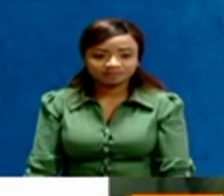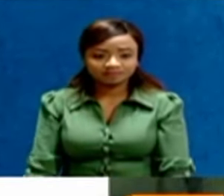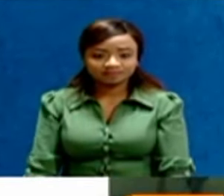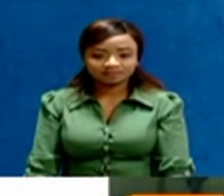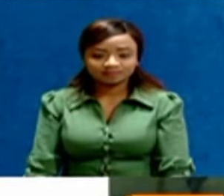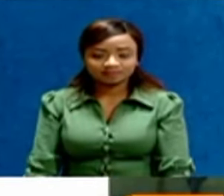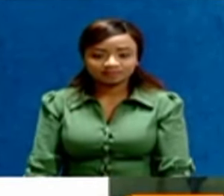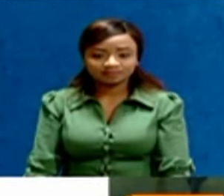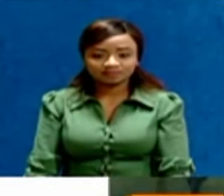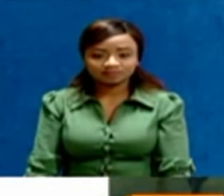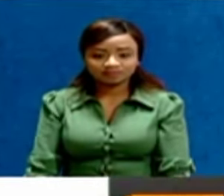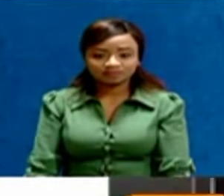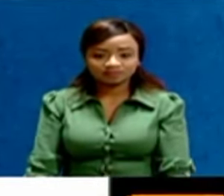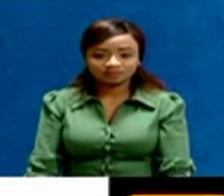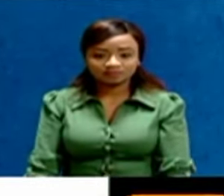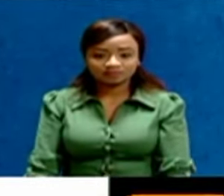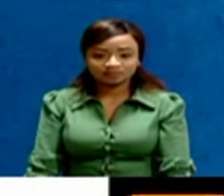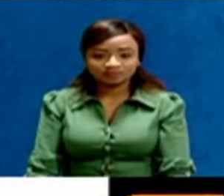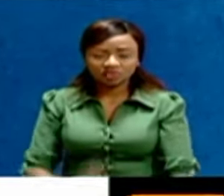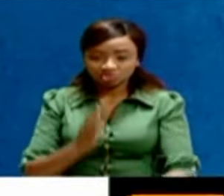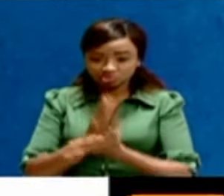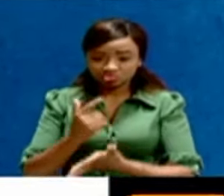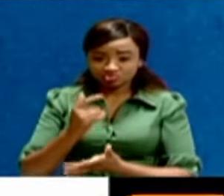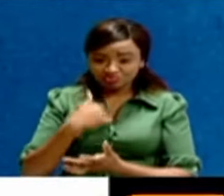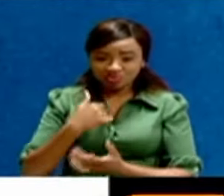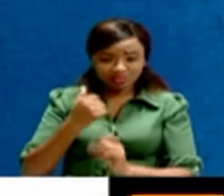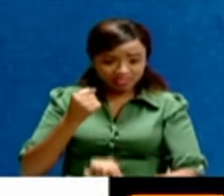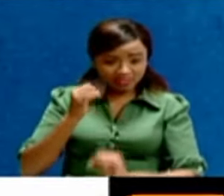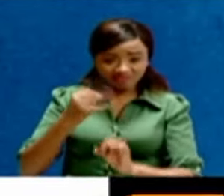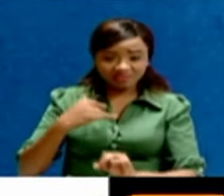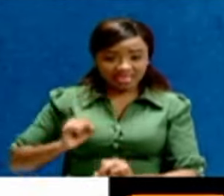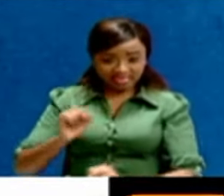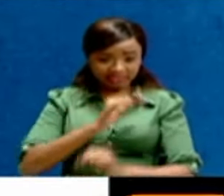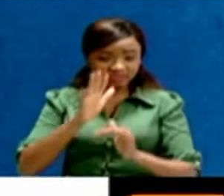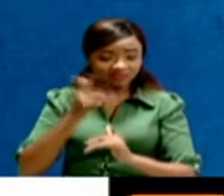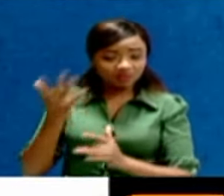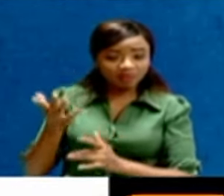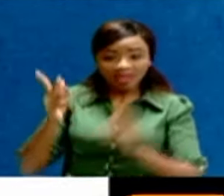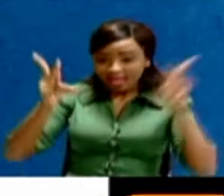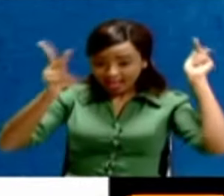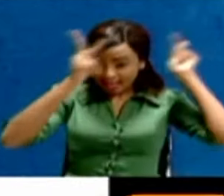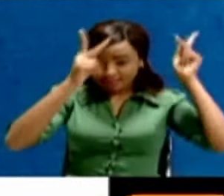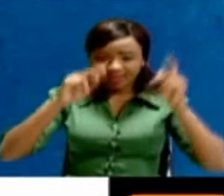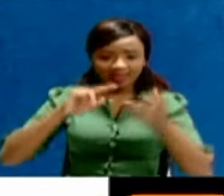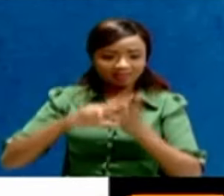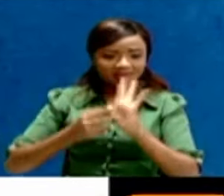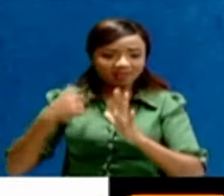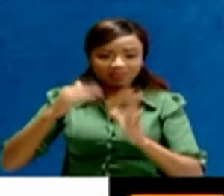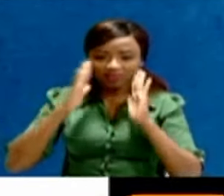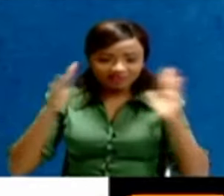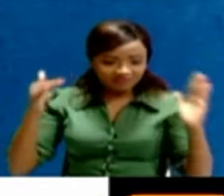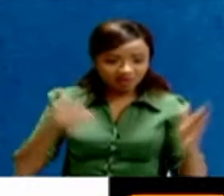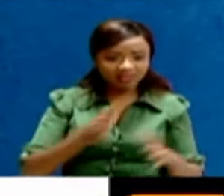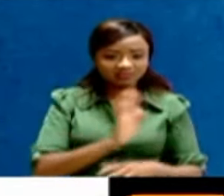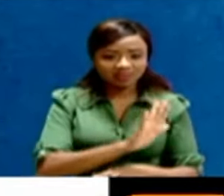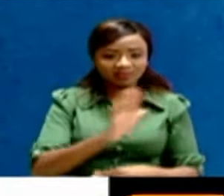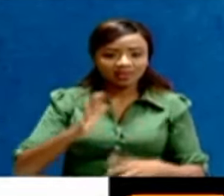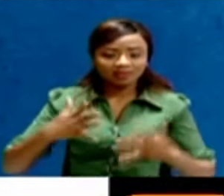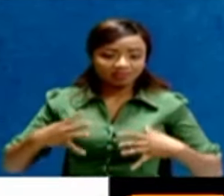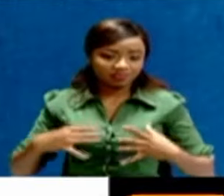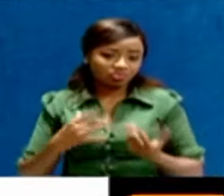Let me ask you this. I would push the interest of the people of Kakamega first, because they're the one who took you to Senate. Yeah. If I'm from